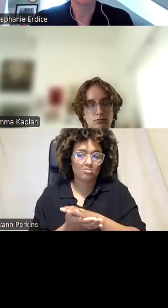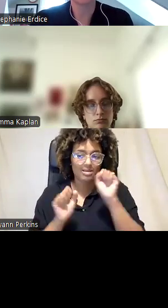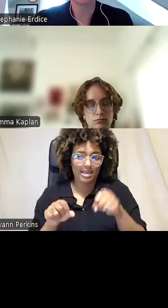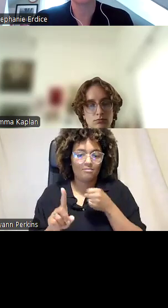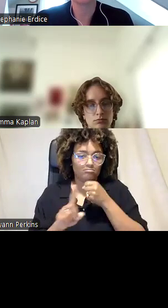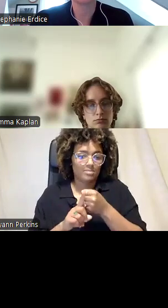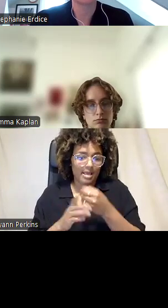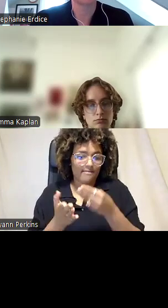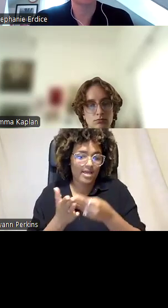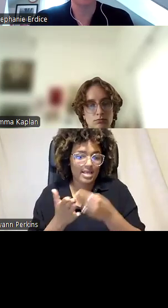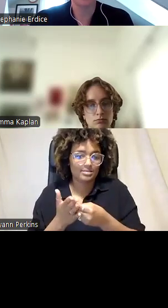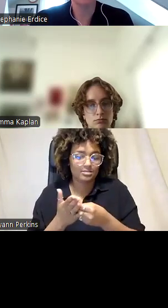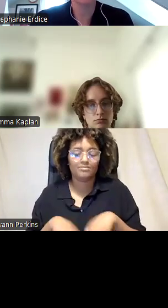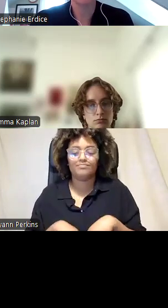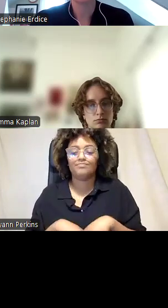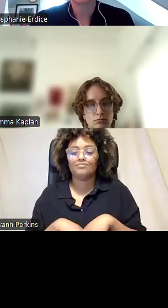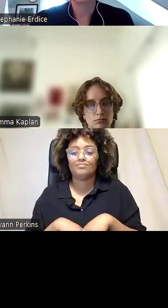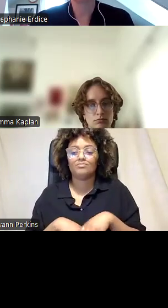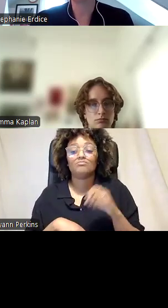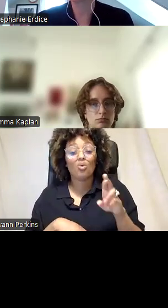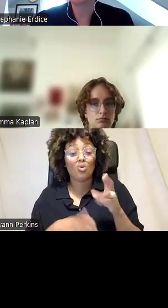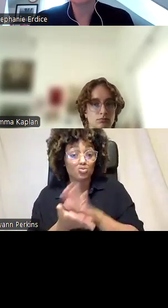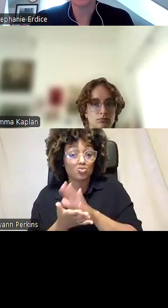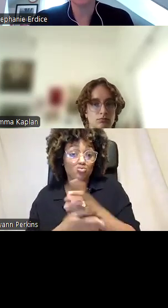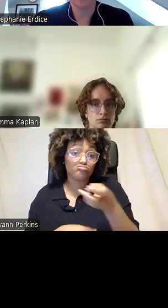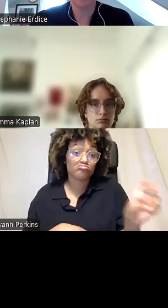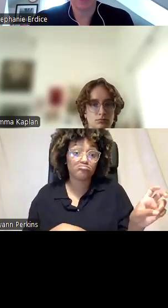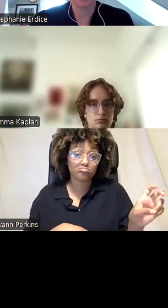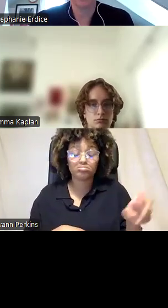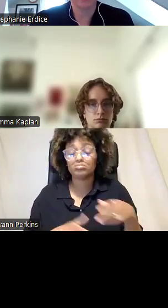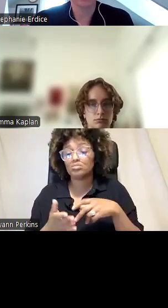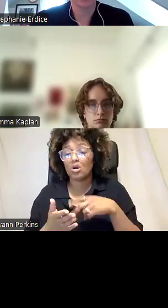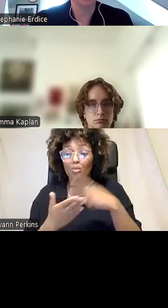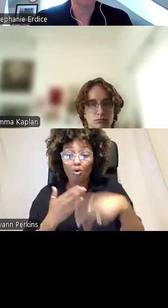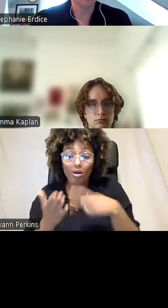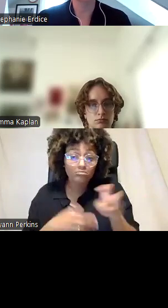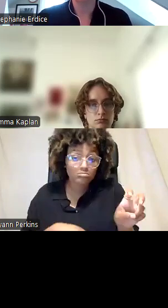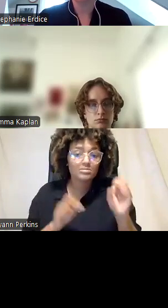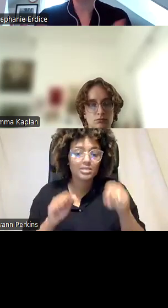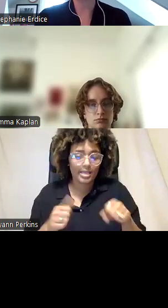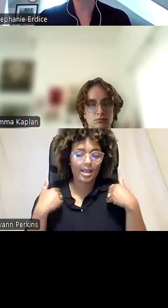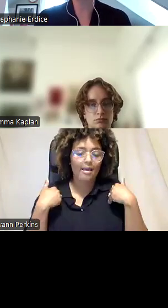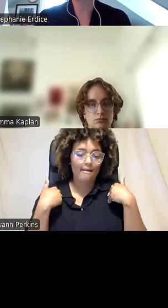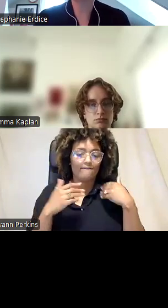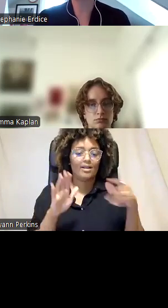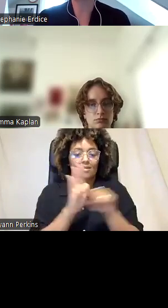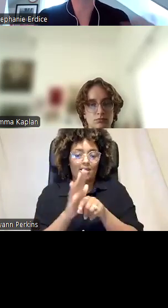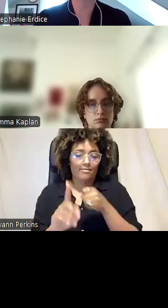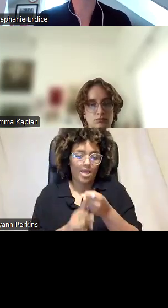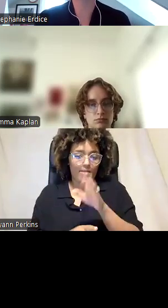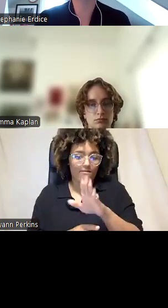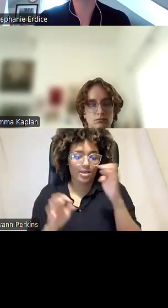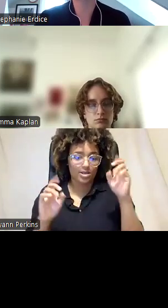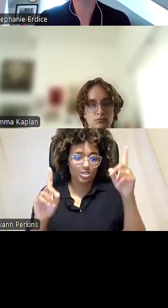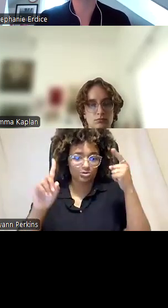they transfer schools or transfer programs. It could definitely have a negative impact on their educational goals and possibly change what they